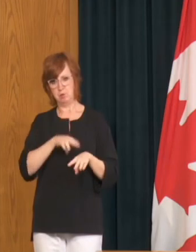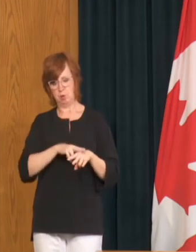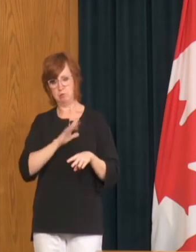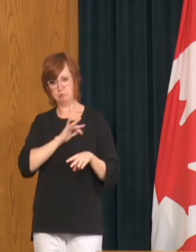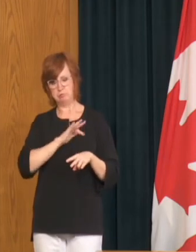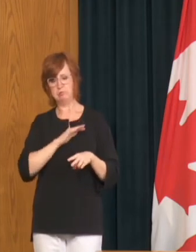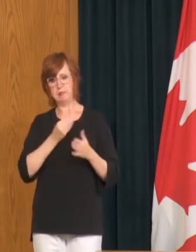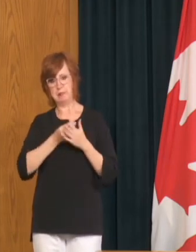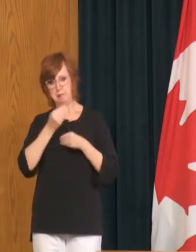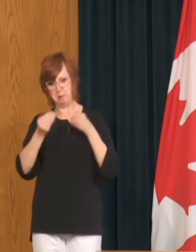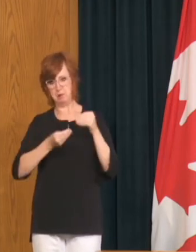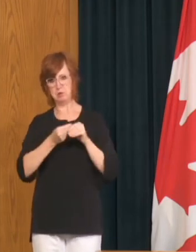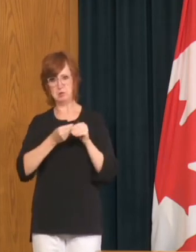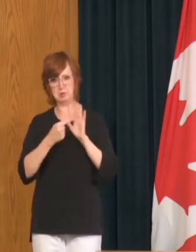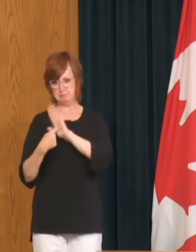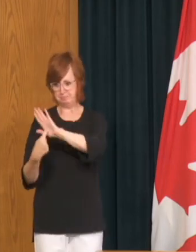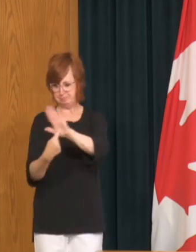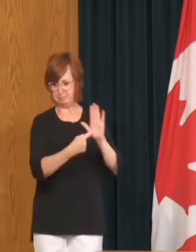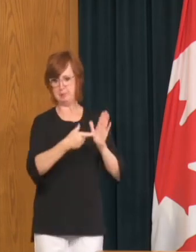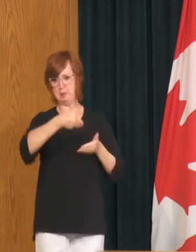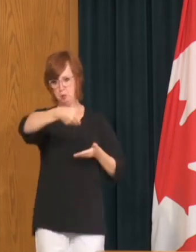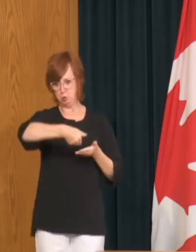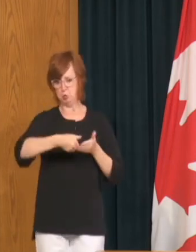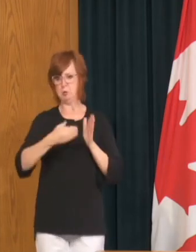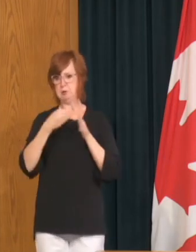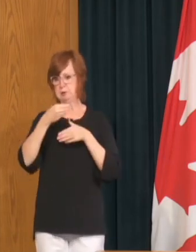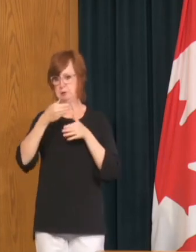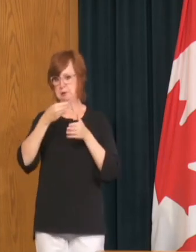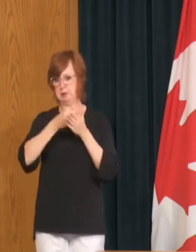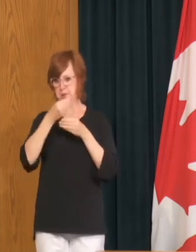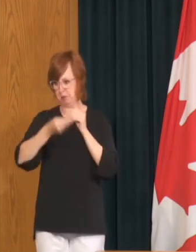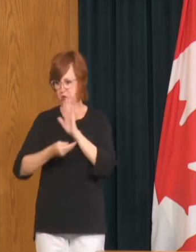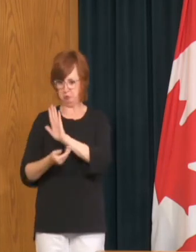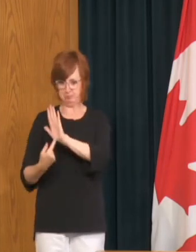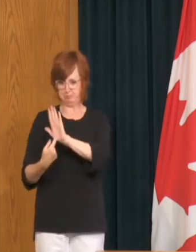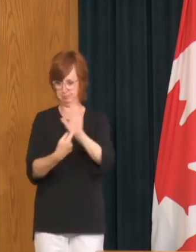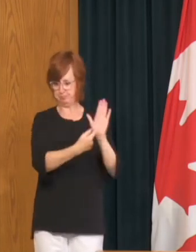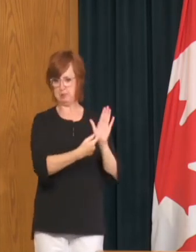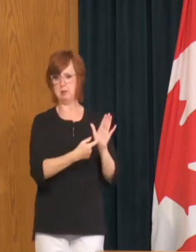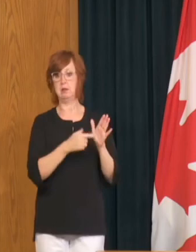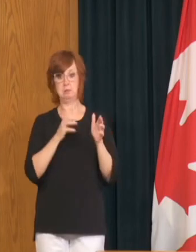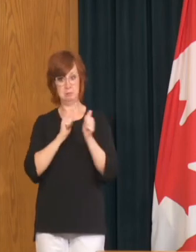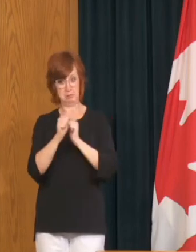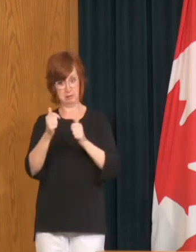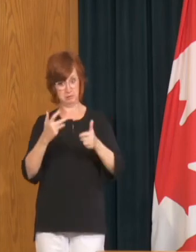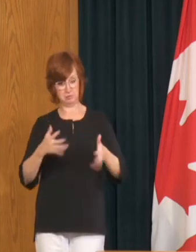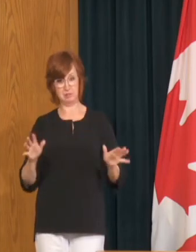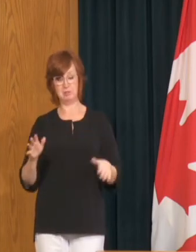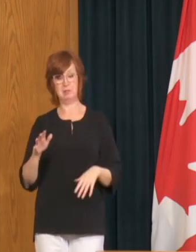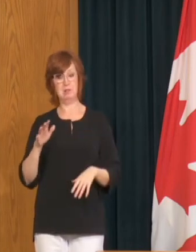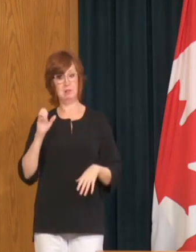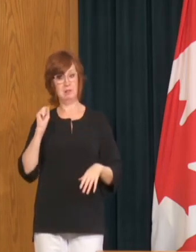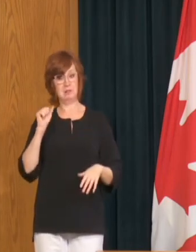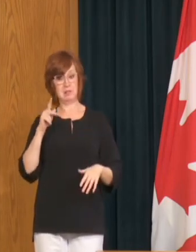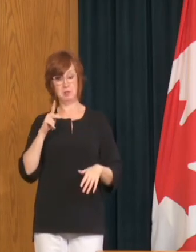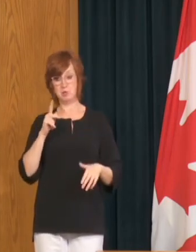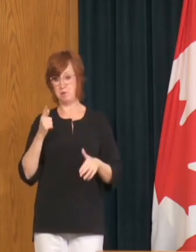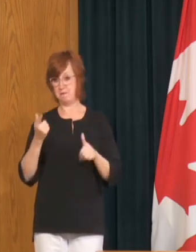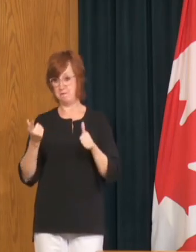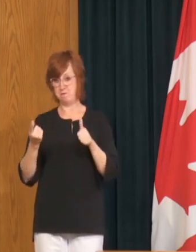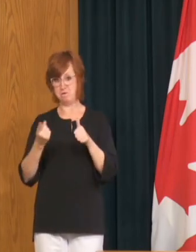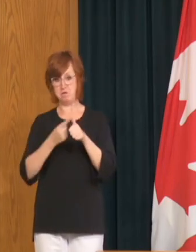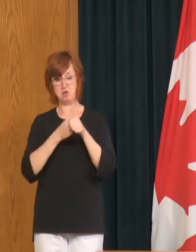I'd say one more time that it is, this Saskatchewan is the first and only jurisdiction to introduce and pass a budget